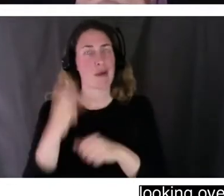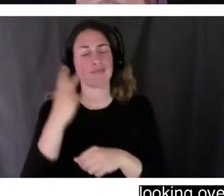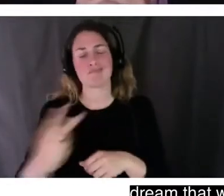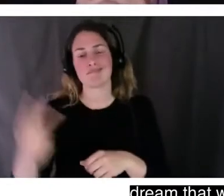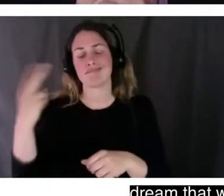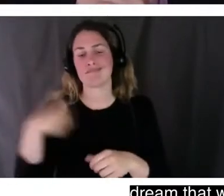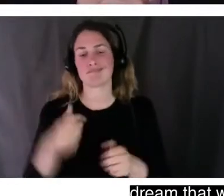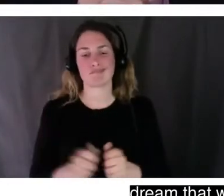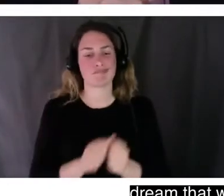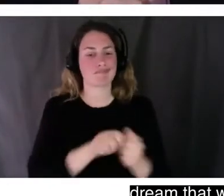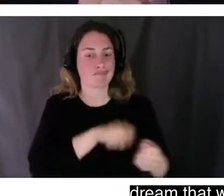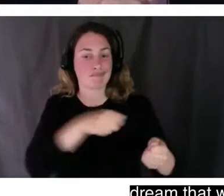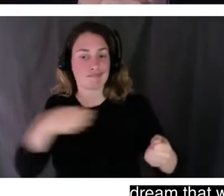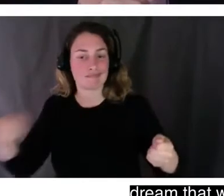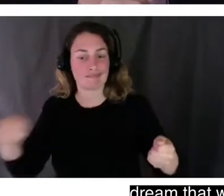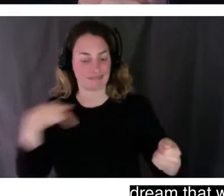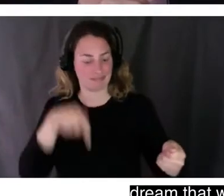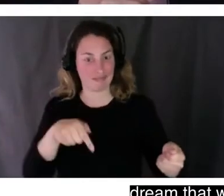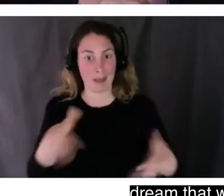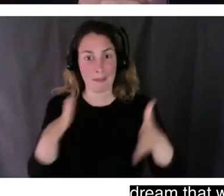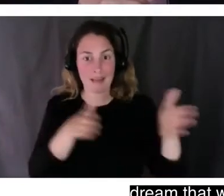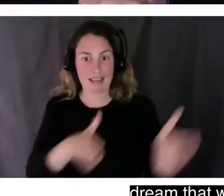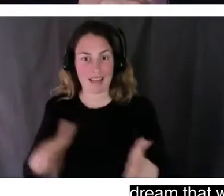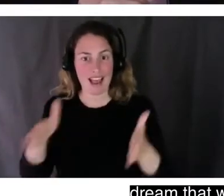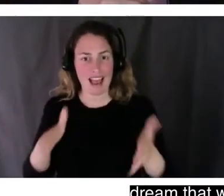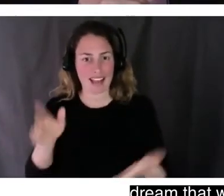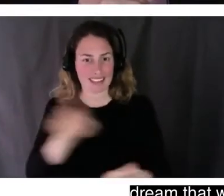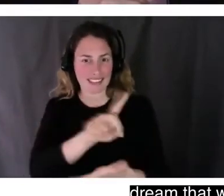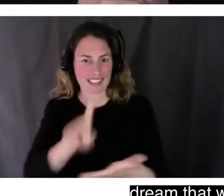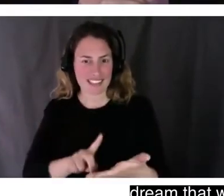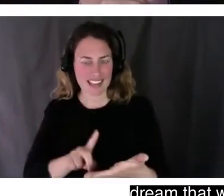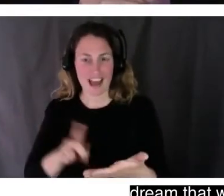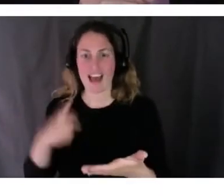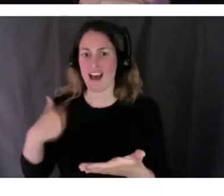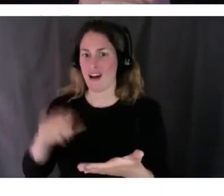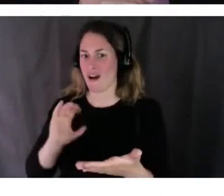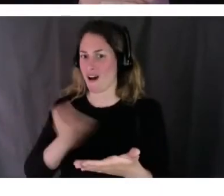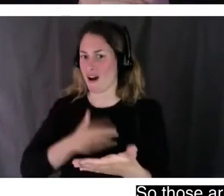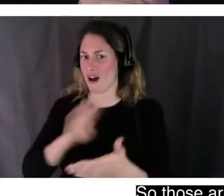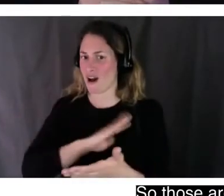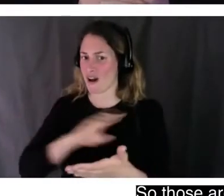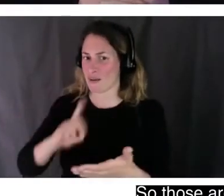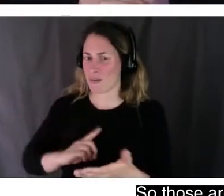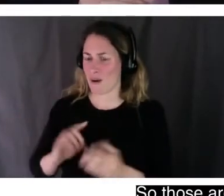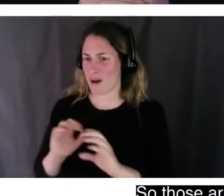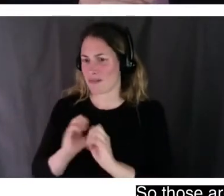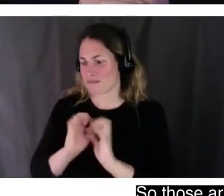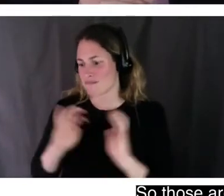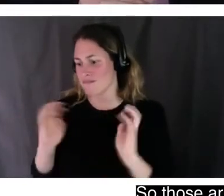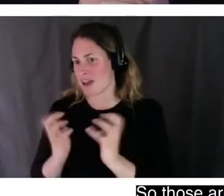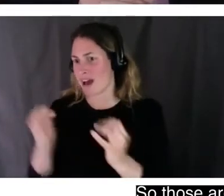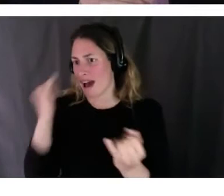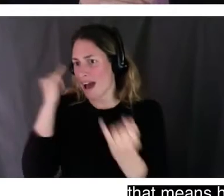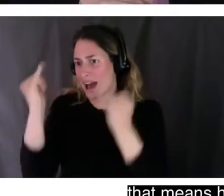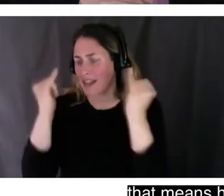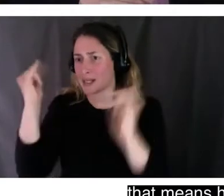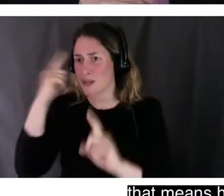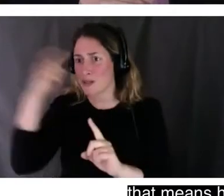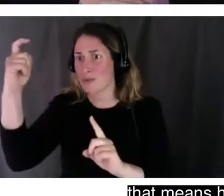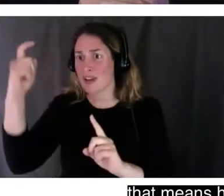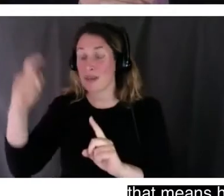was just a dream that we had at the board of that time. So those are the kind of accomplishments